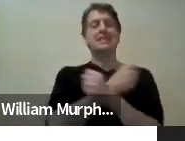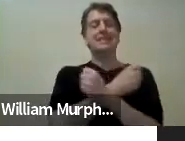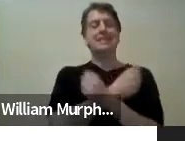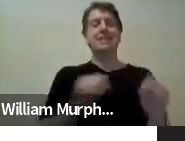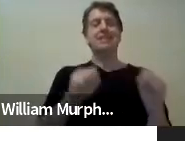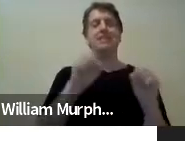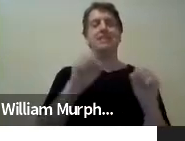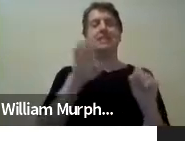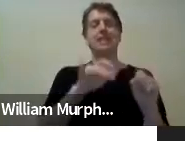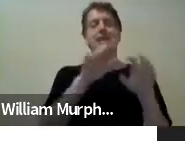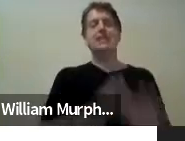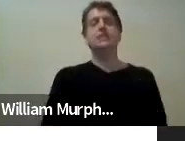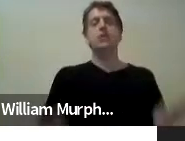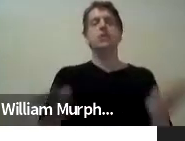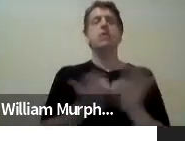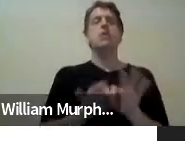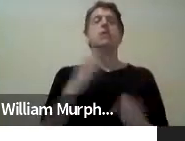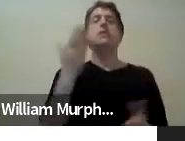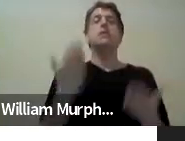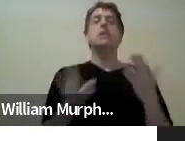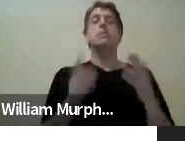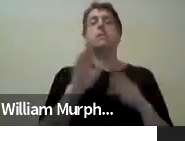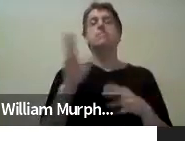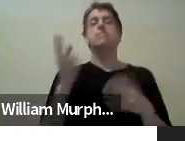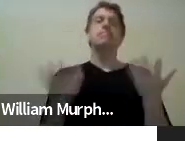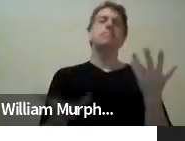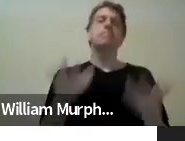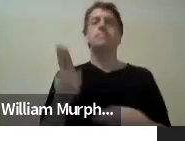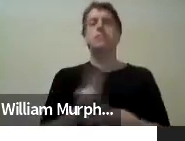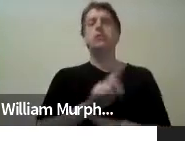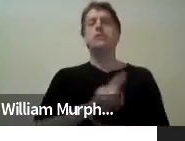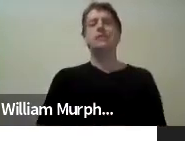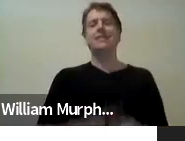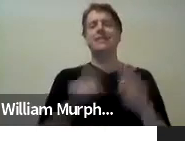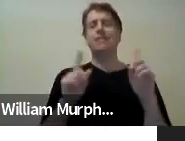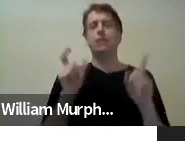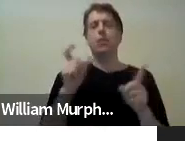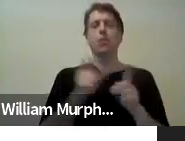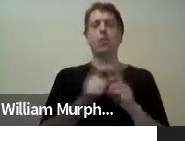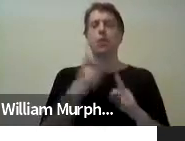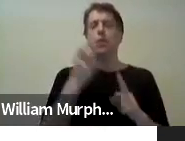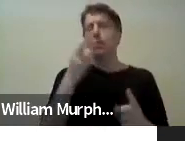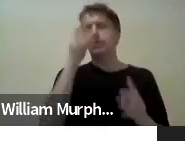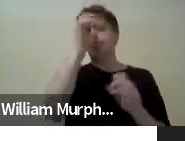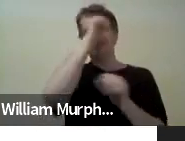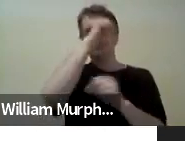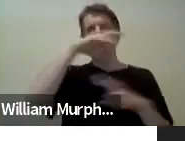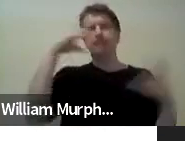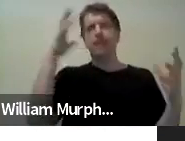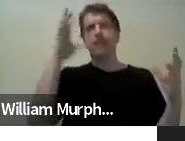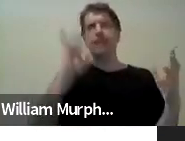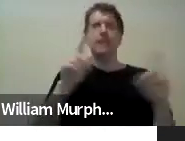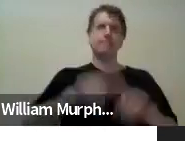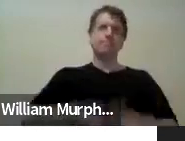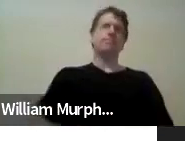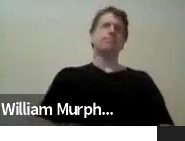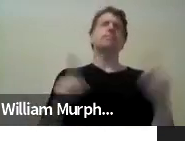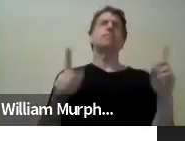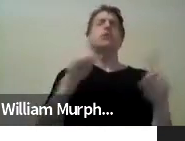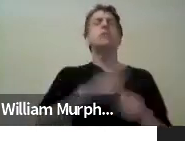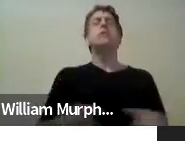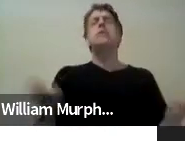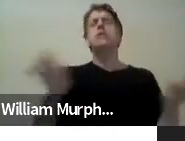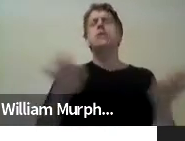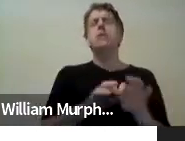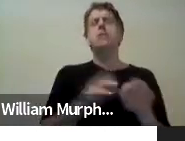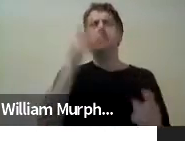someone might call it a different word or think of it differently, but the key thing is to recognize when are you safe,